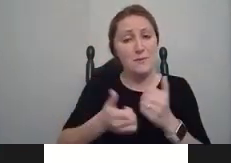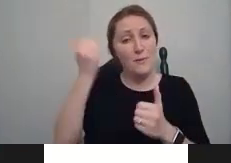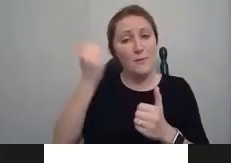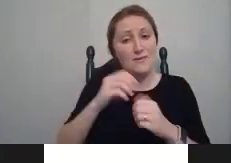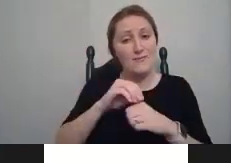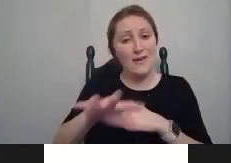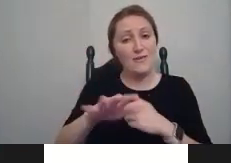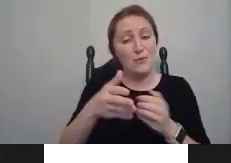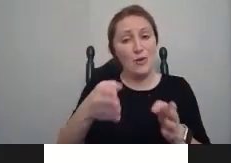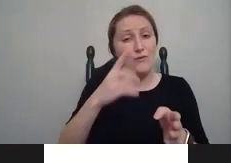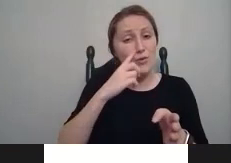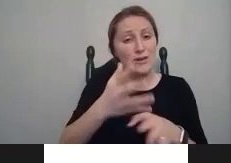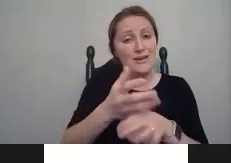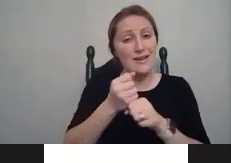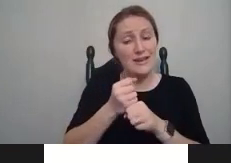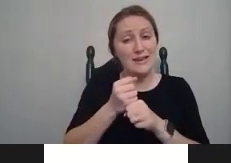the list